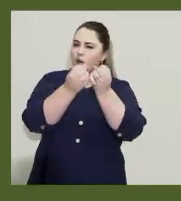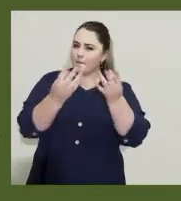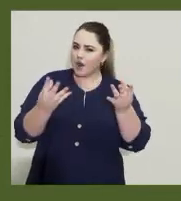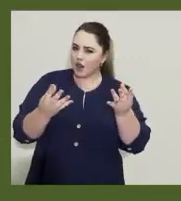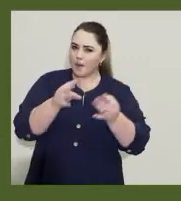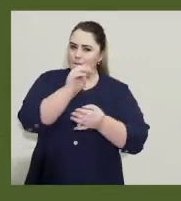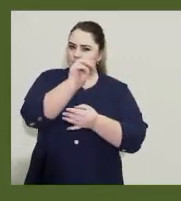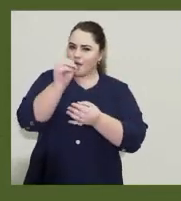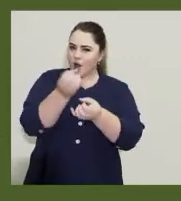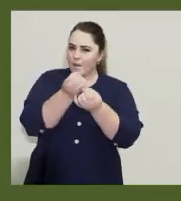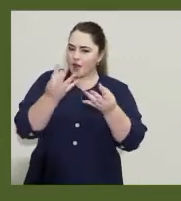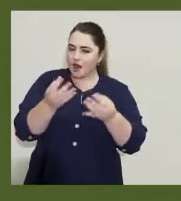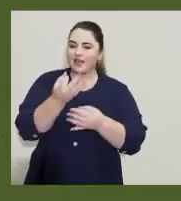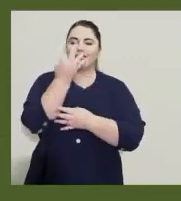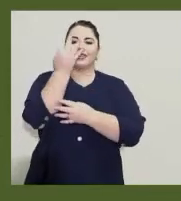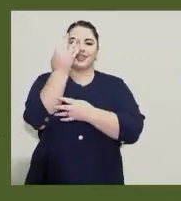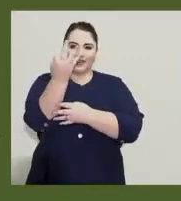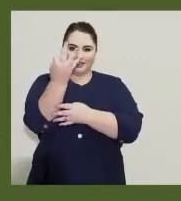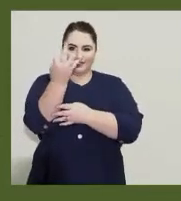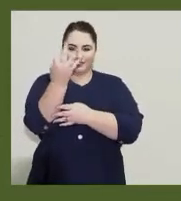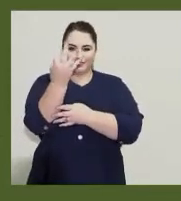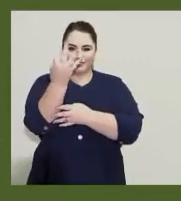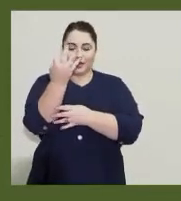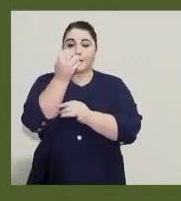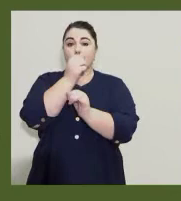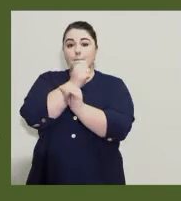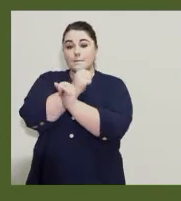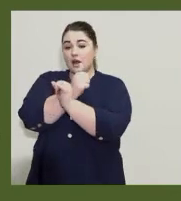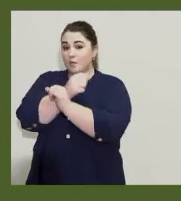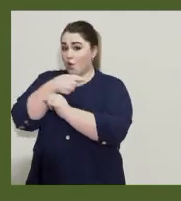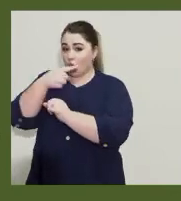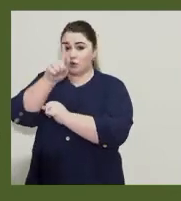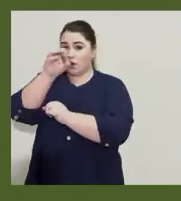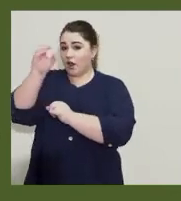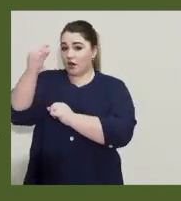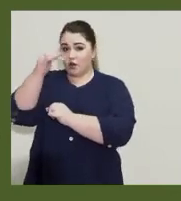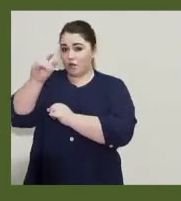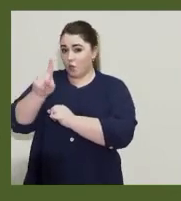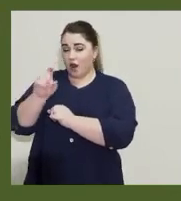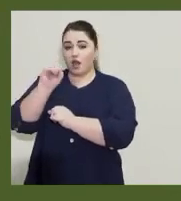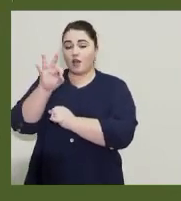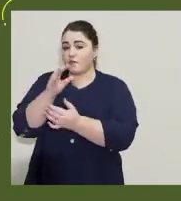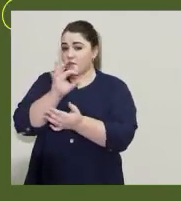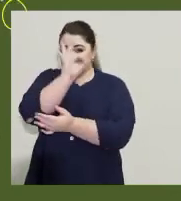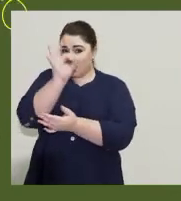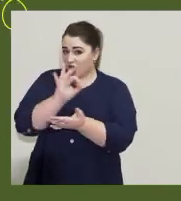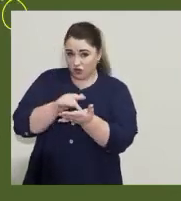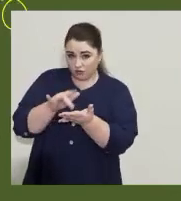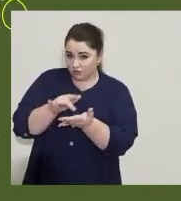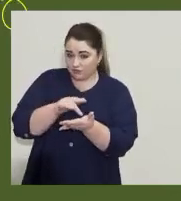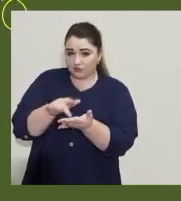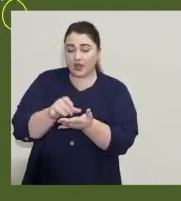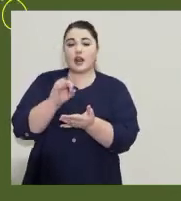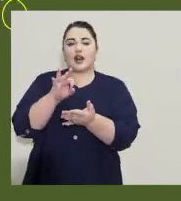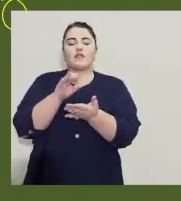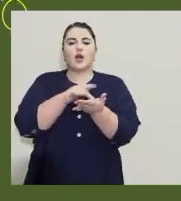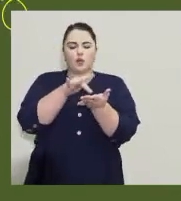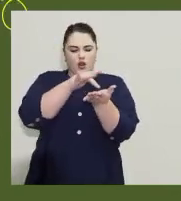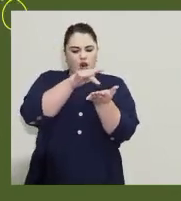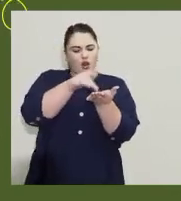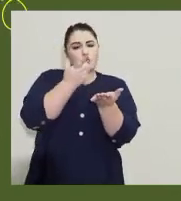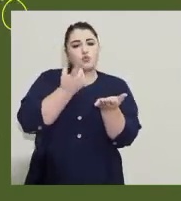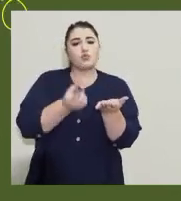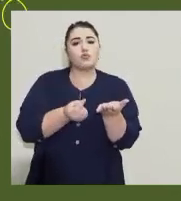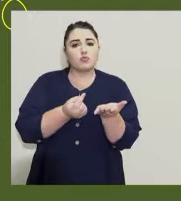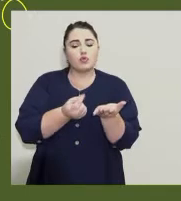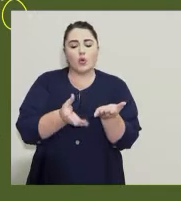And the increase is how many millimeters? 3. Multiply always by 100 over 1 when you calculate percentage. And when you do